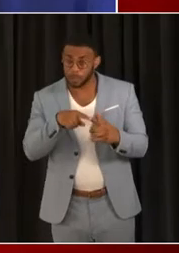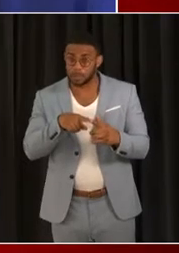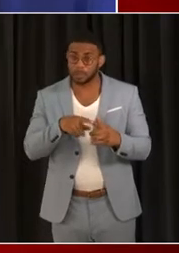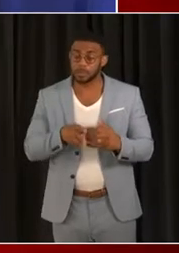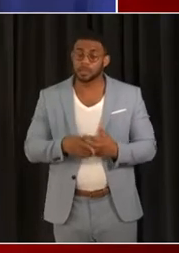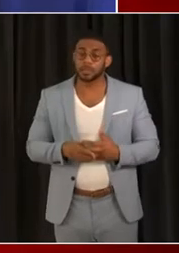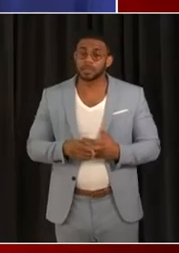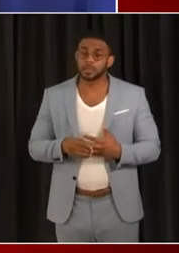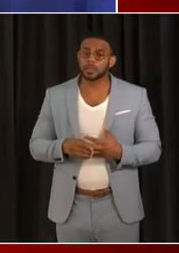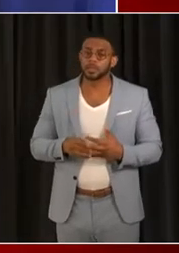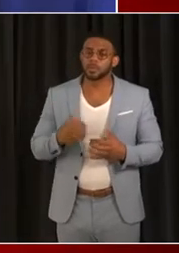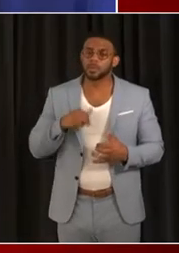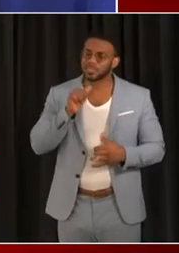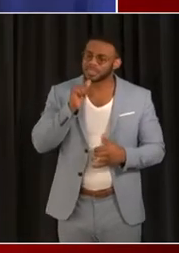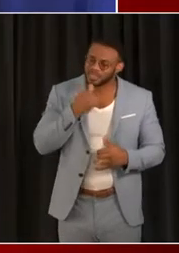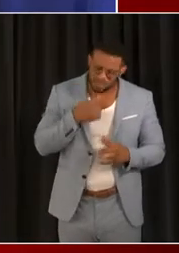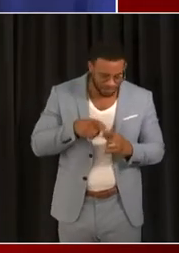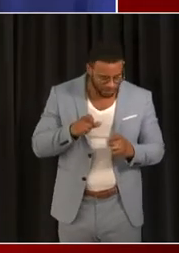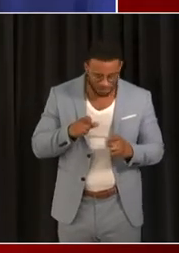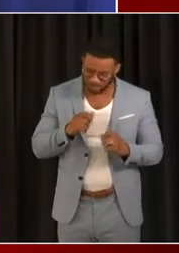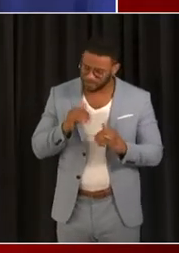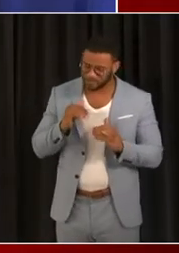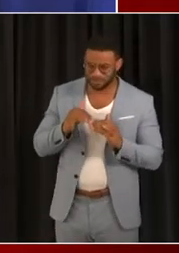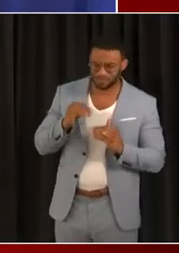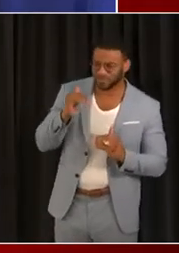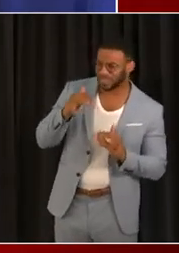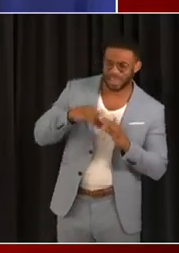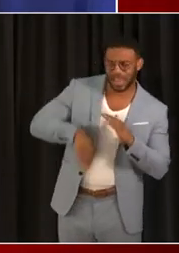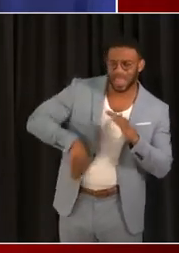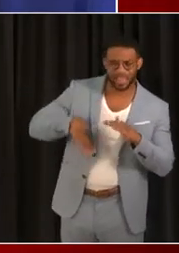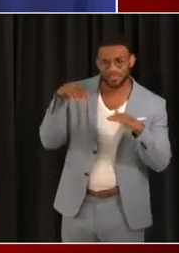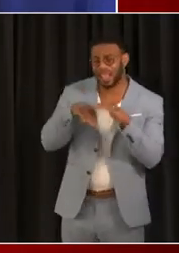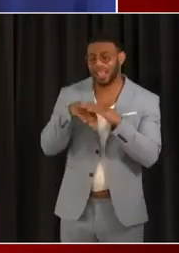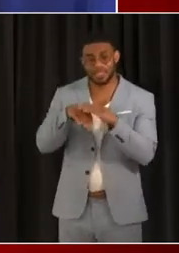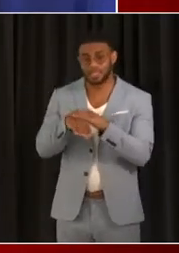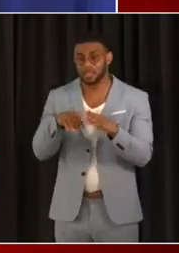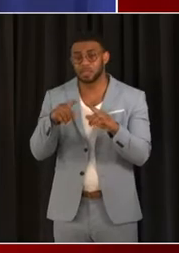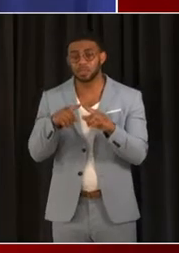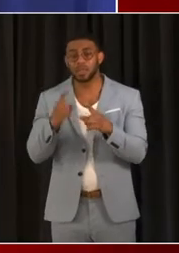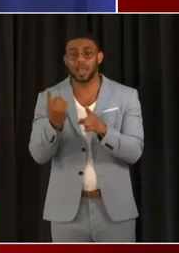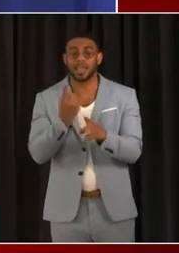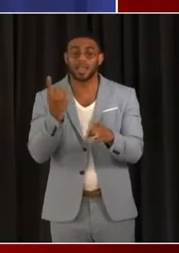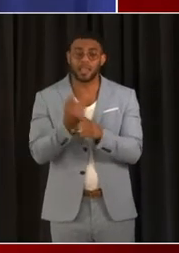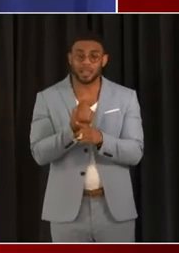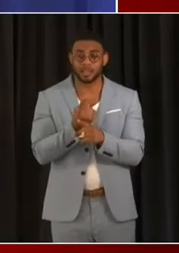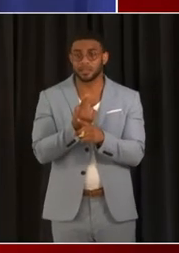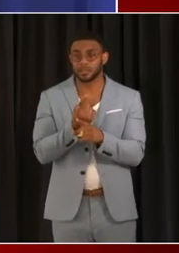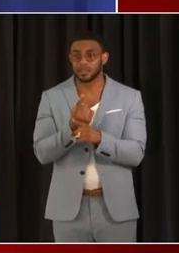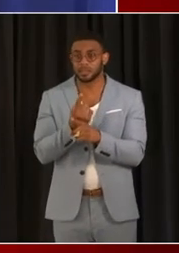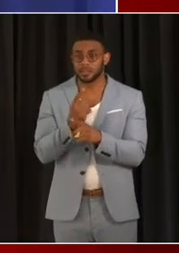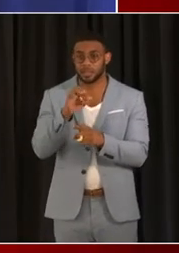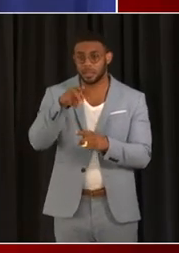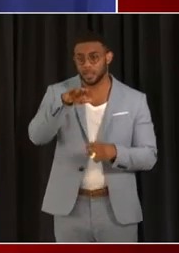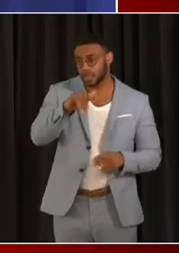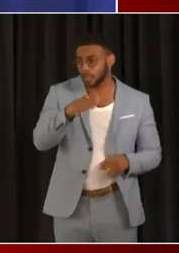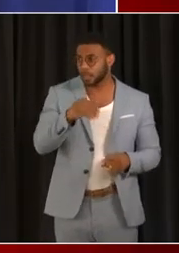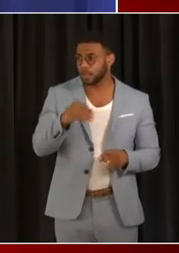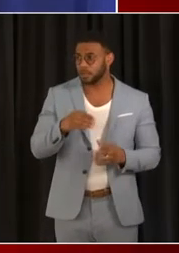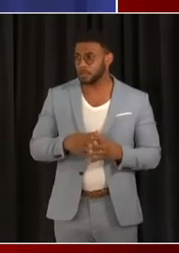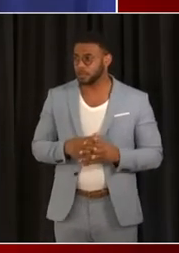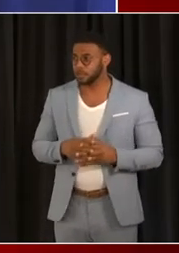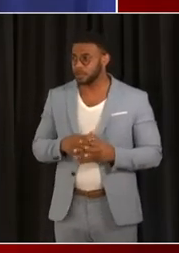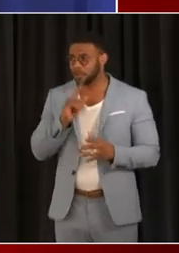this, we suffer from the lack of access to adequate equity